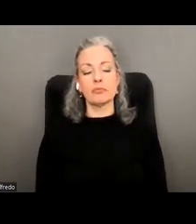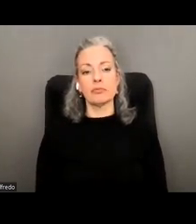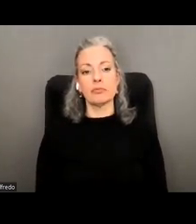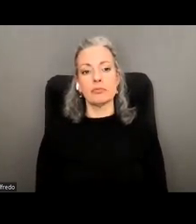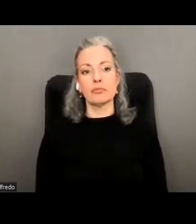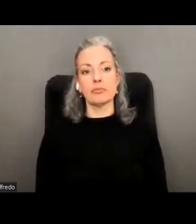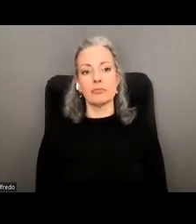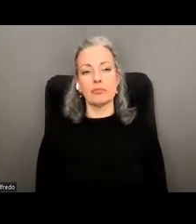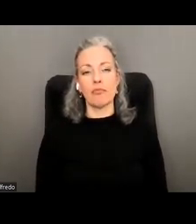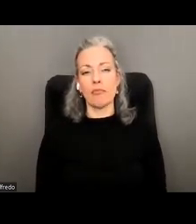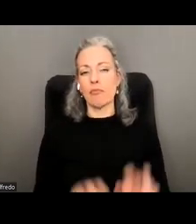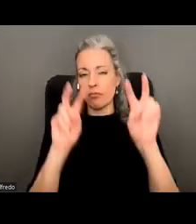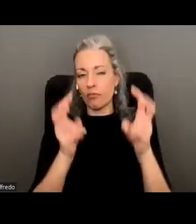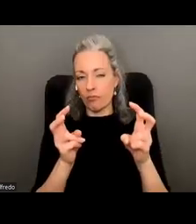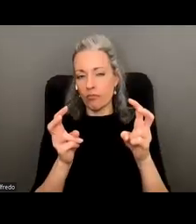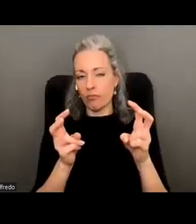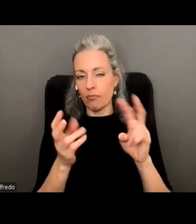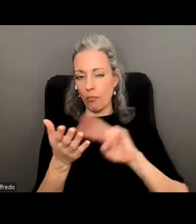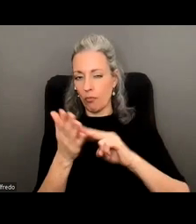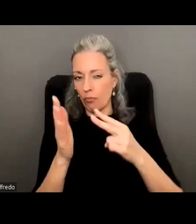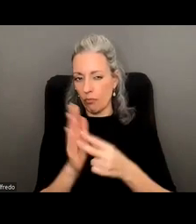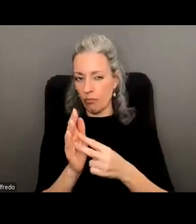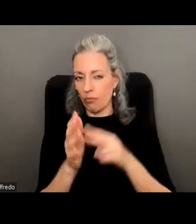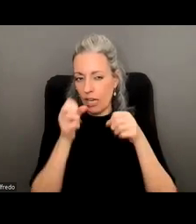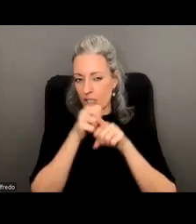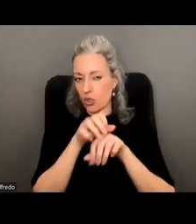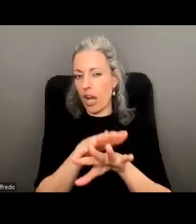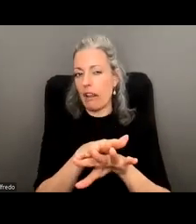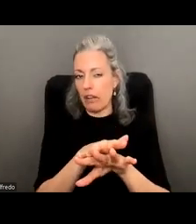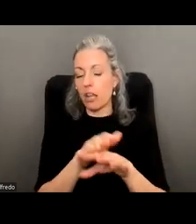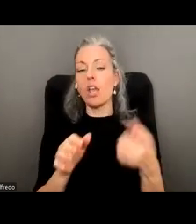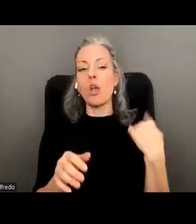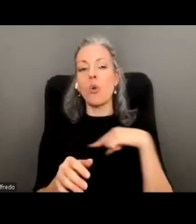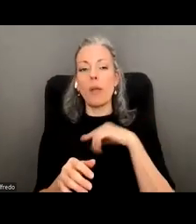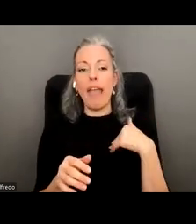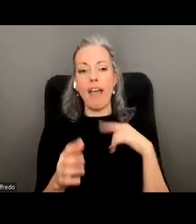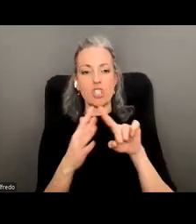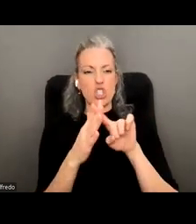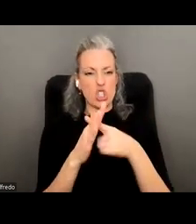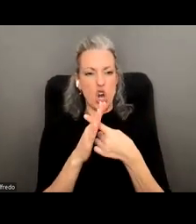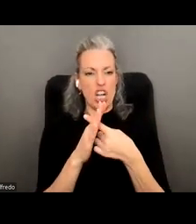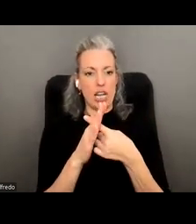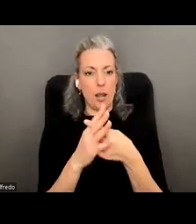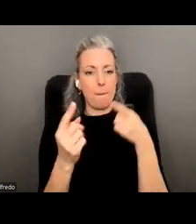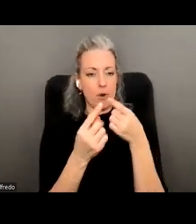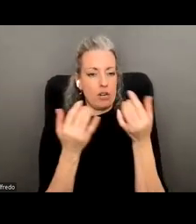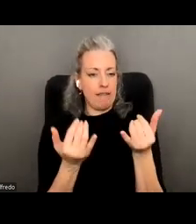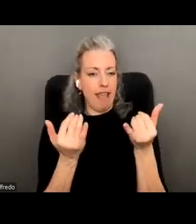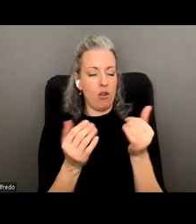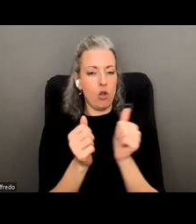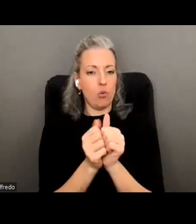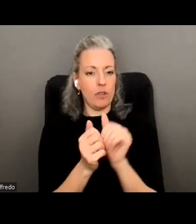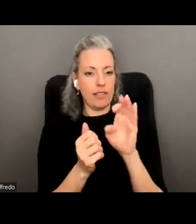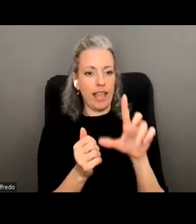In terms of what data will be integrated, we have a starting point right now with the